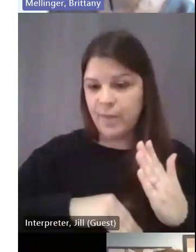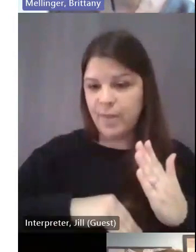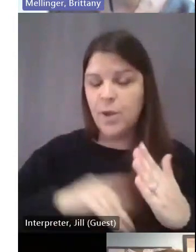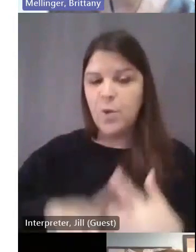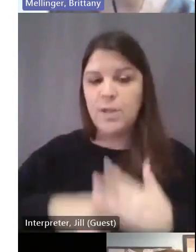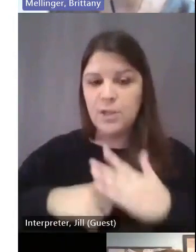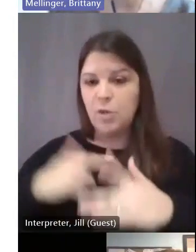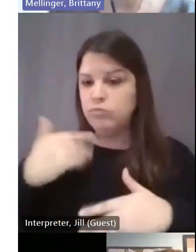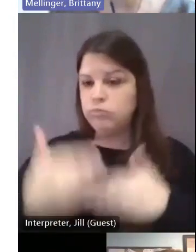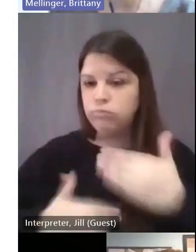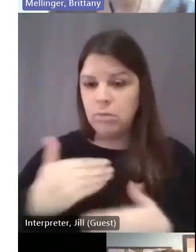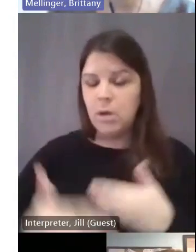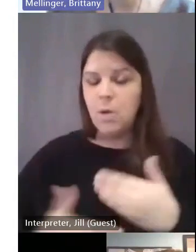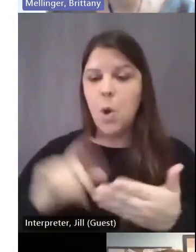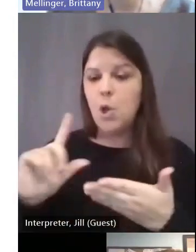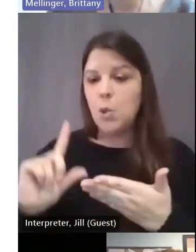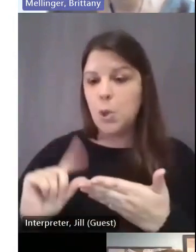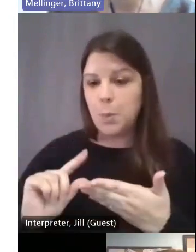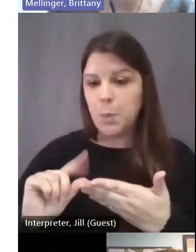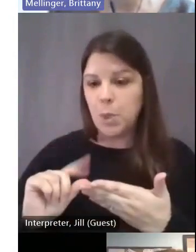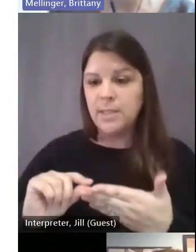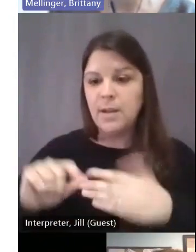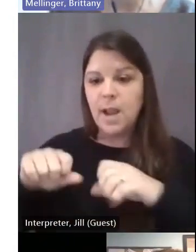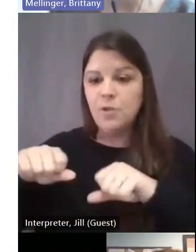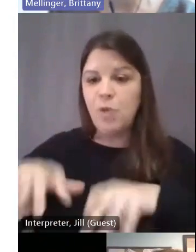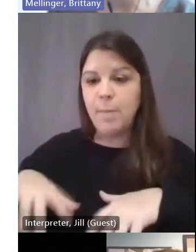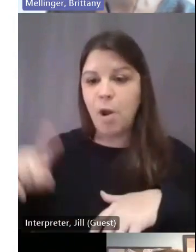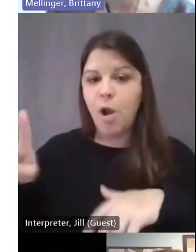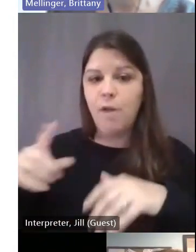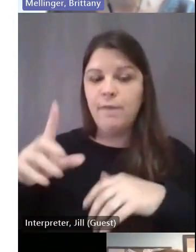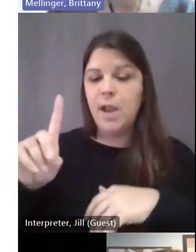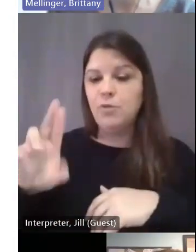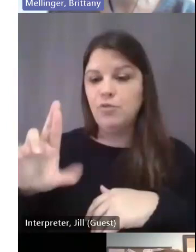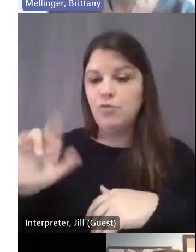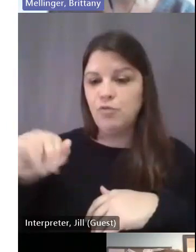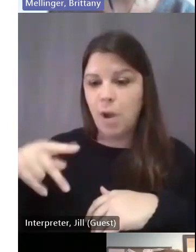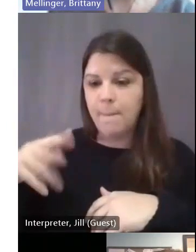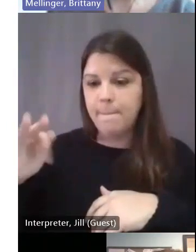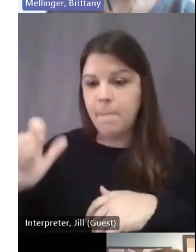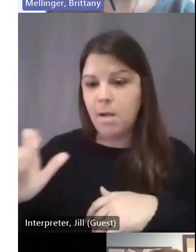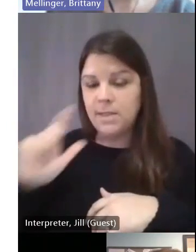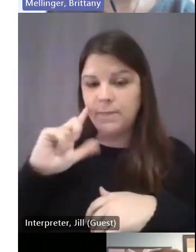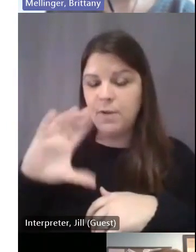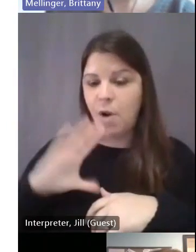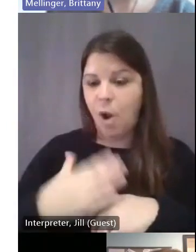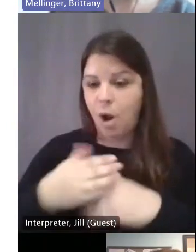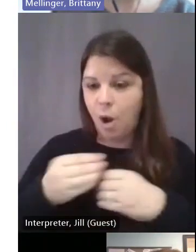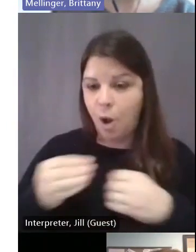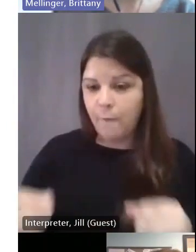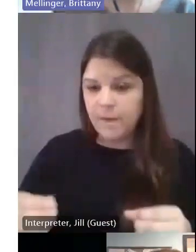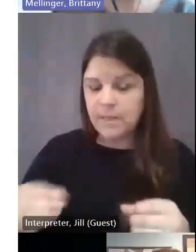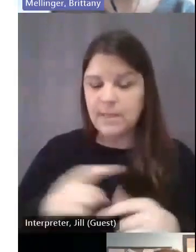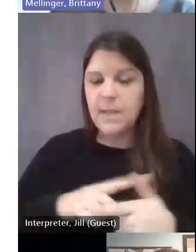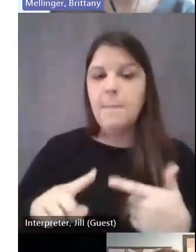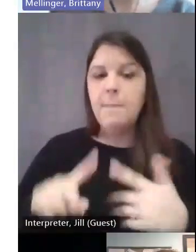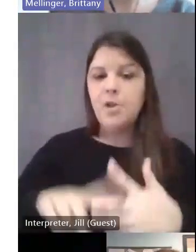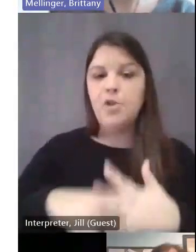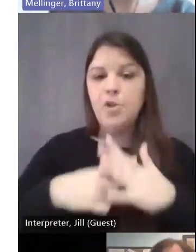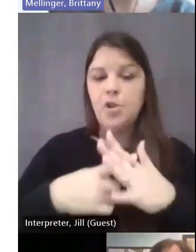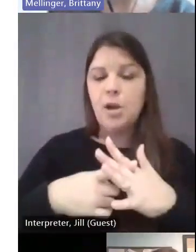You can even print out a questionnaire and drop it off in a Dropbox at one of our offices. But you'll need to get